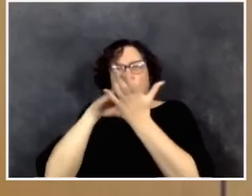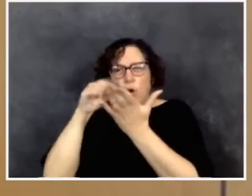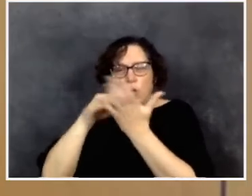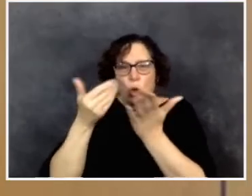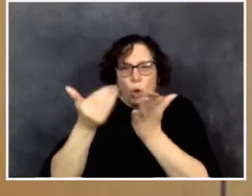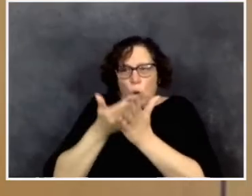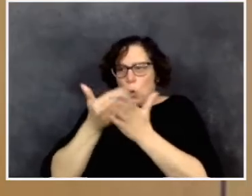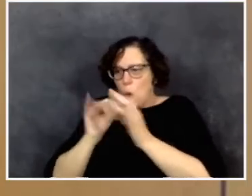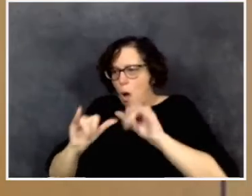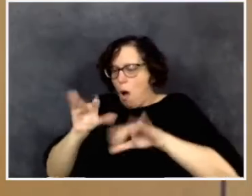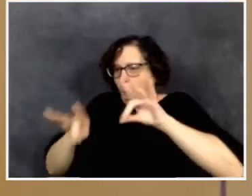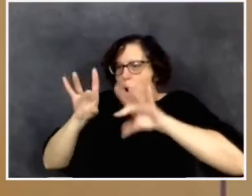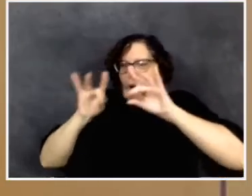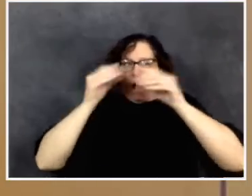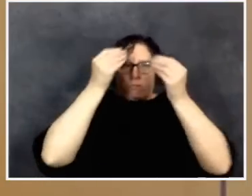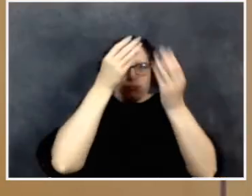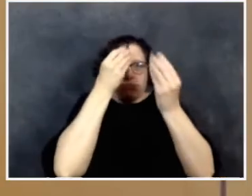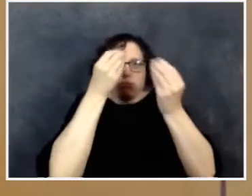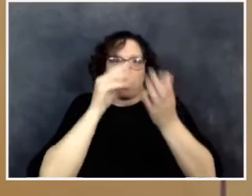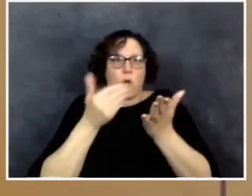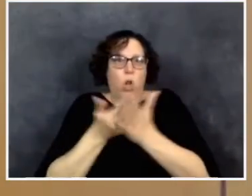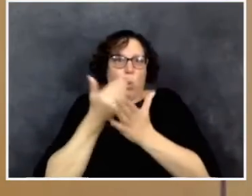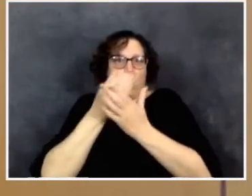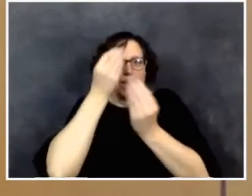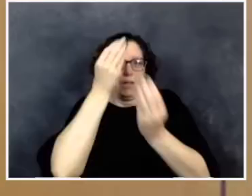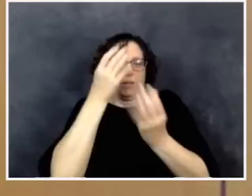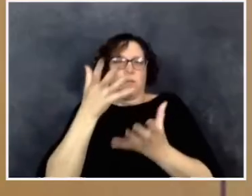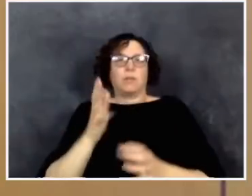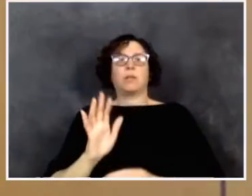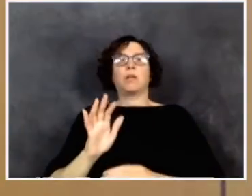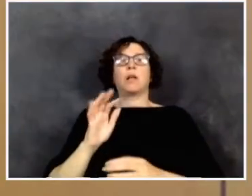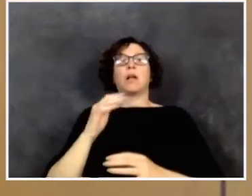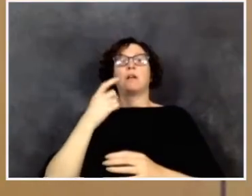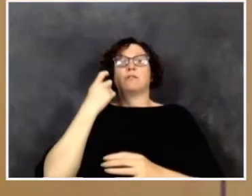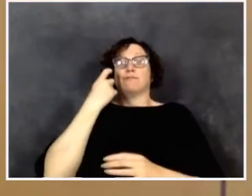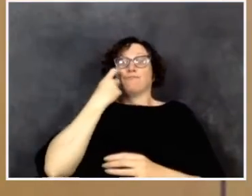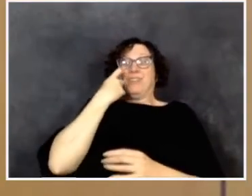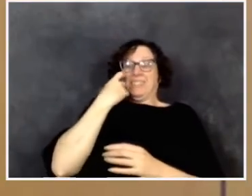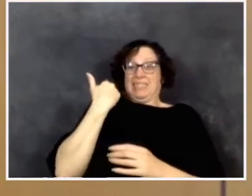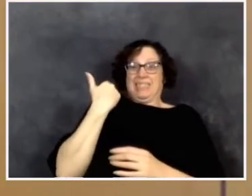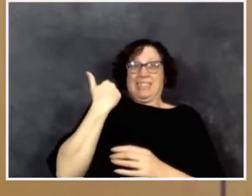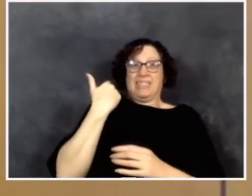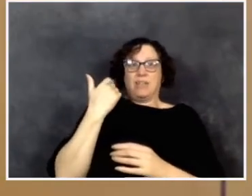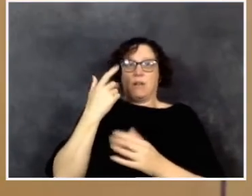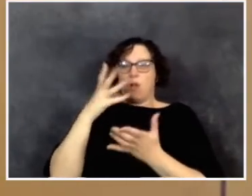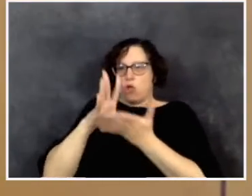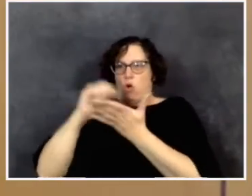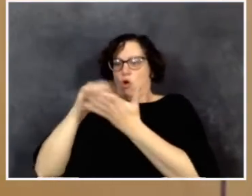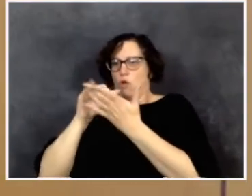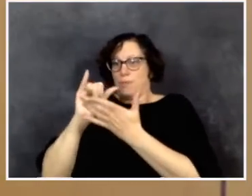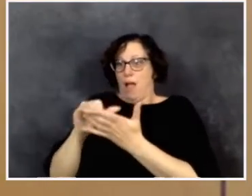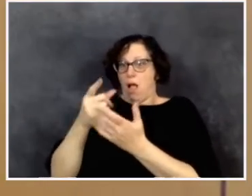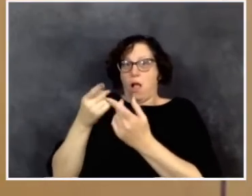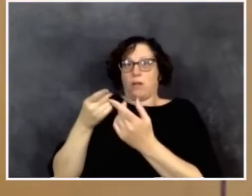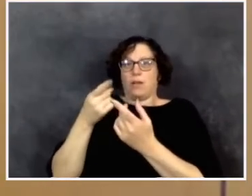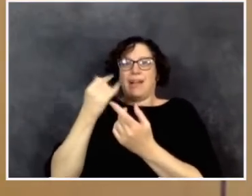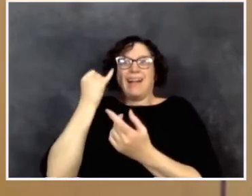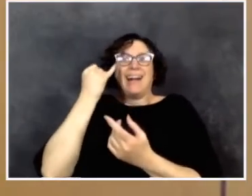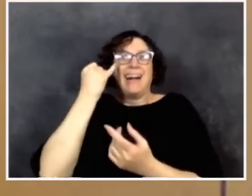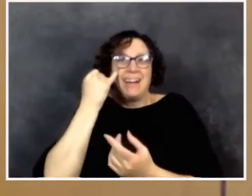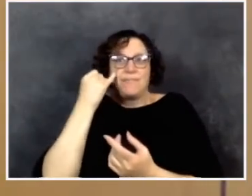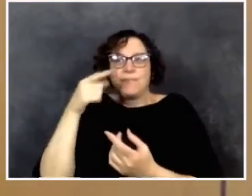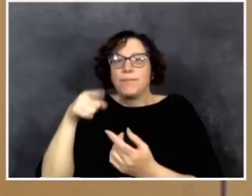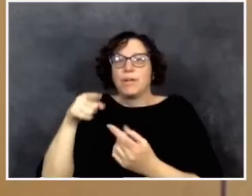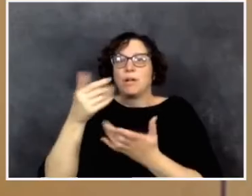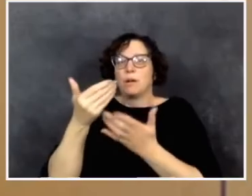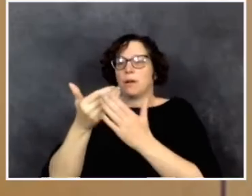it wasn't until recently that we learned that people in the pre-symptomatic phase could transmit the virus. I think